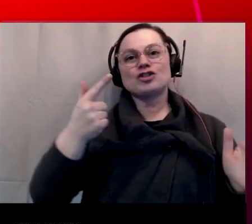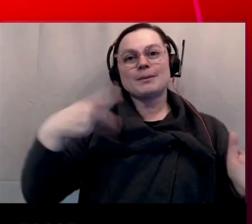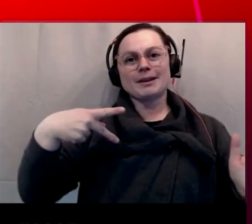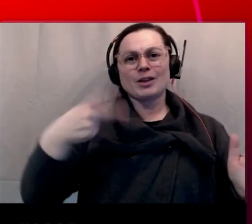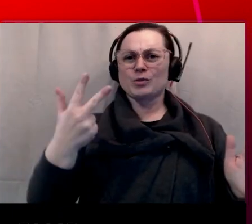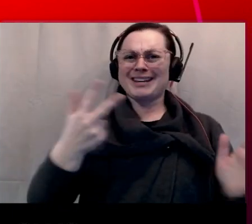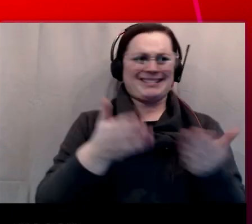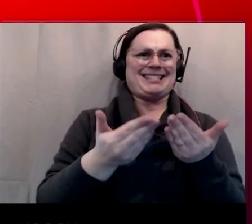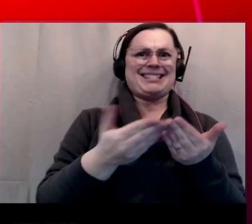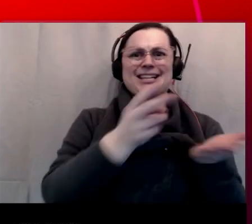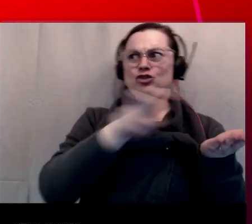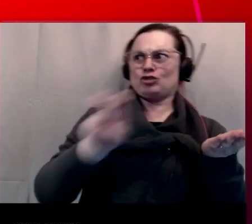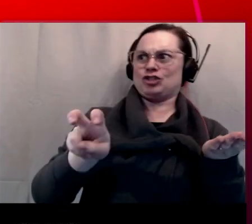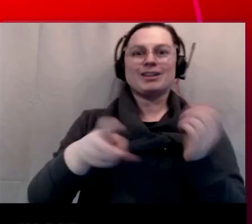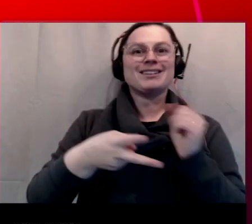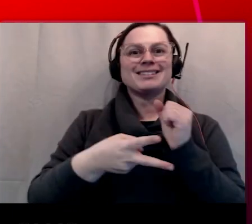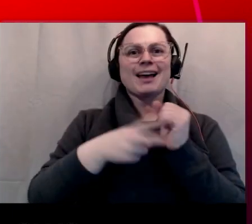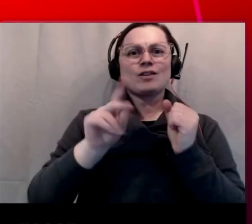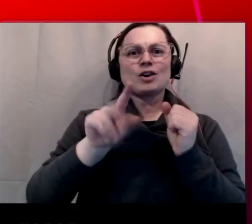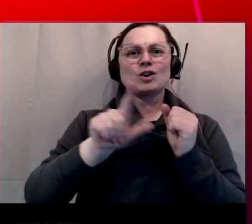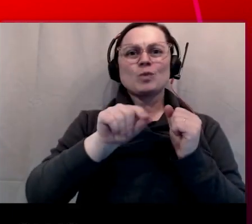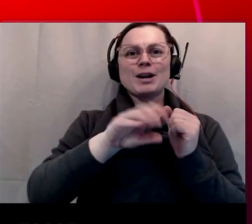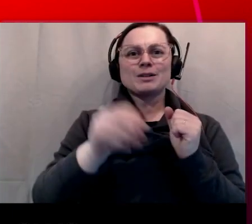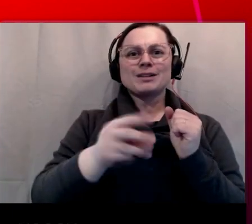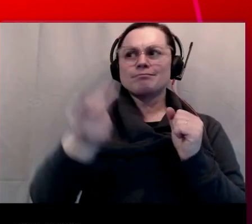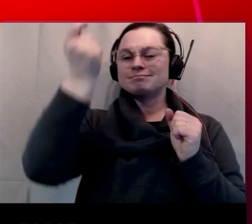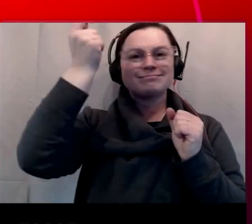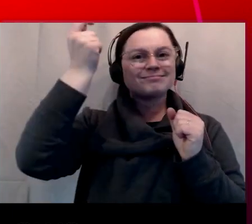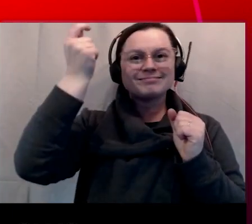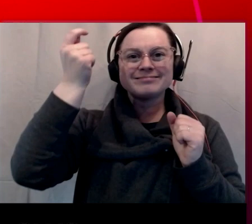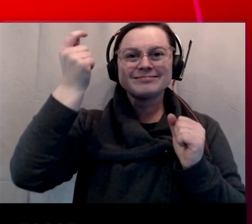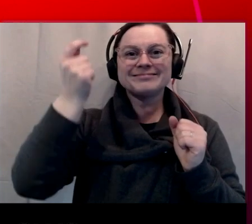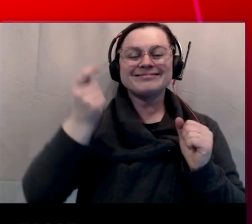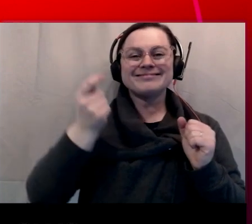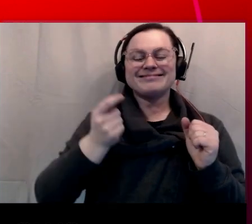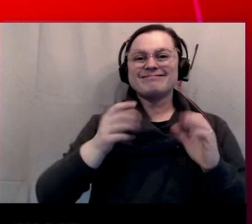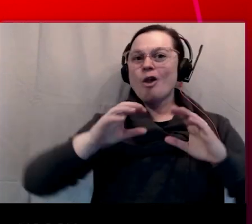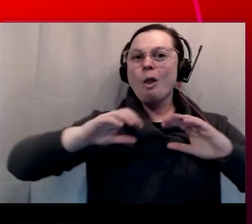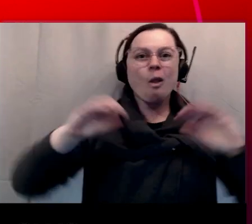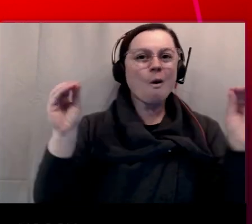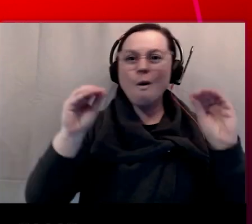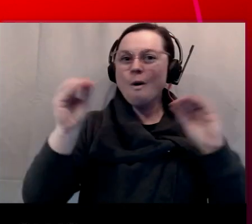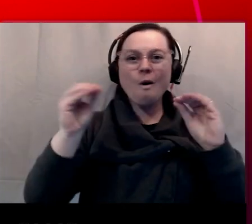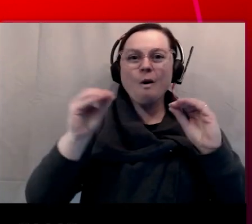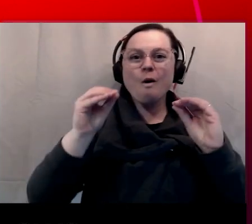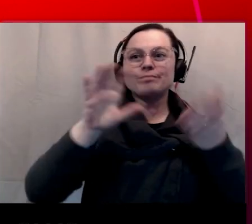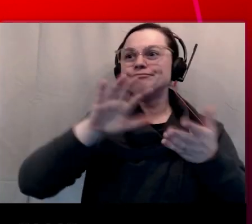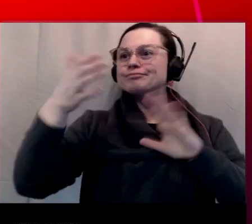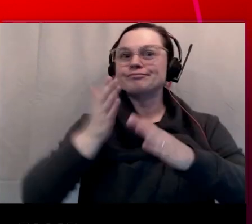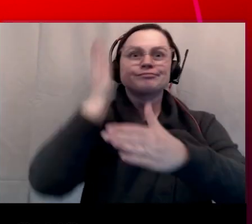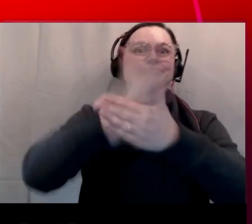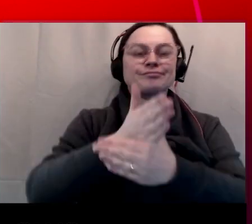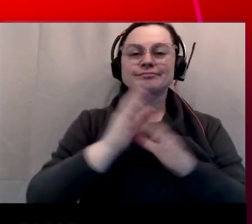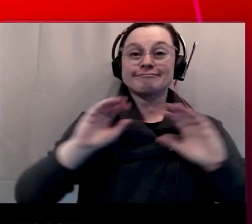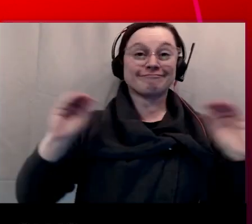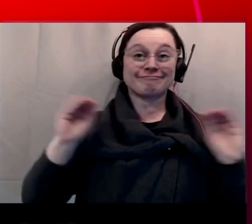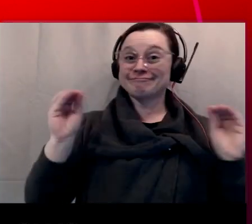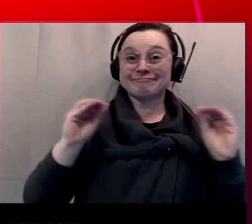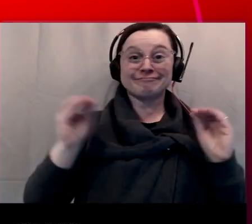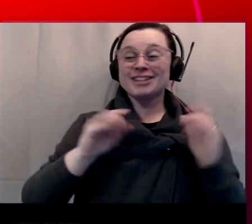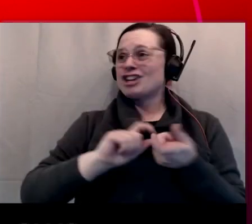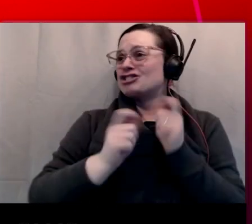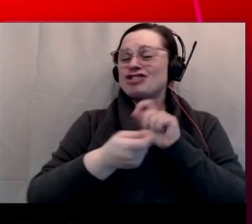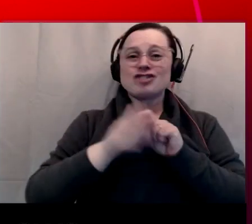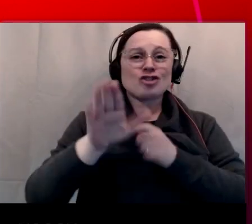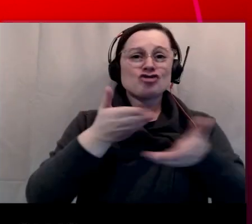okay? And you save 20% right out of the box. And there are absolutely no disruptions, no changes to the